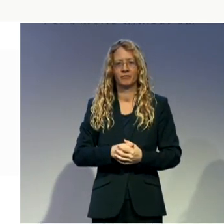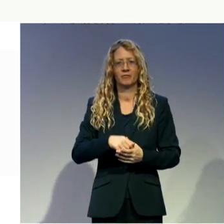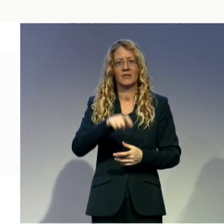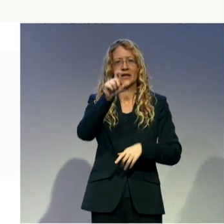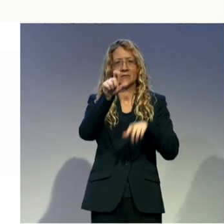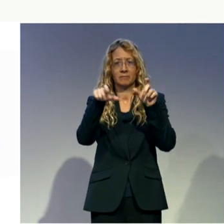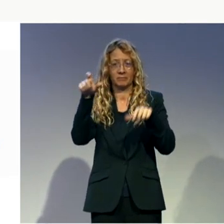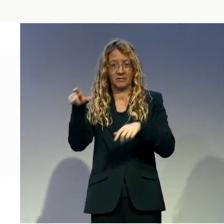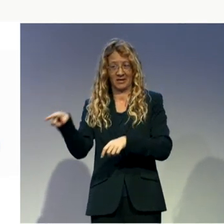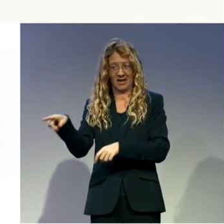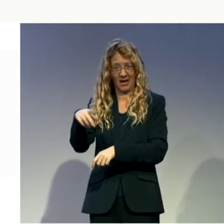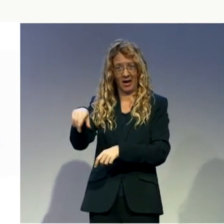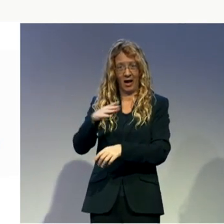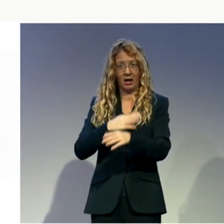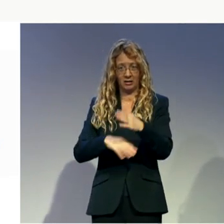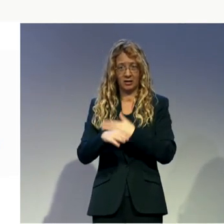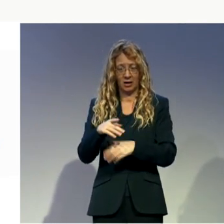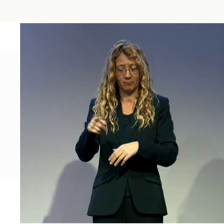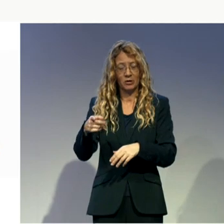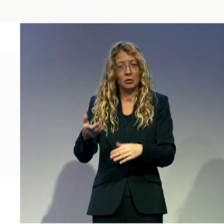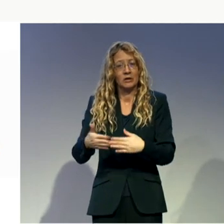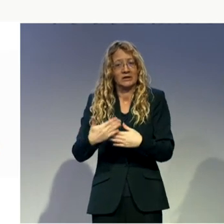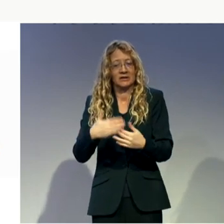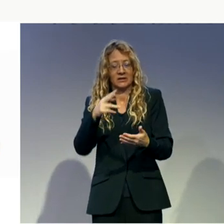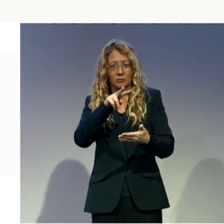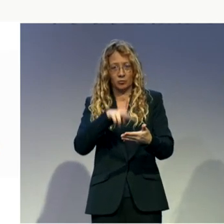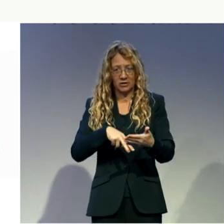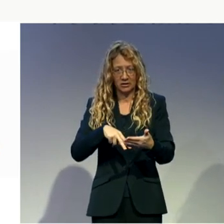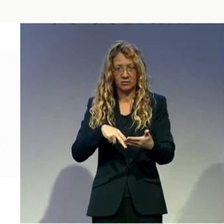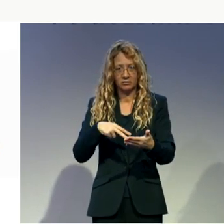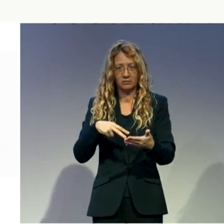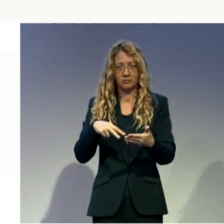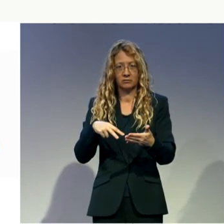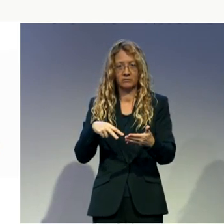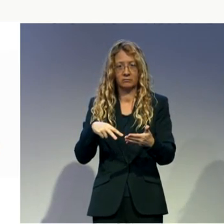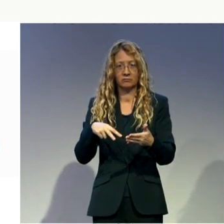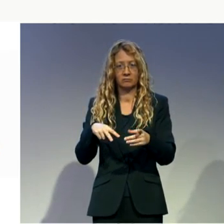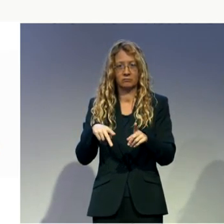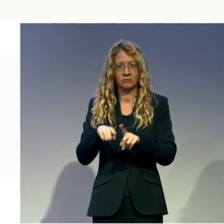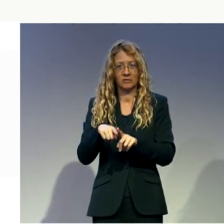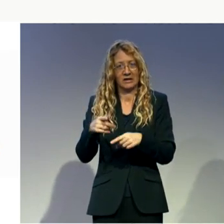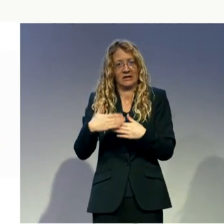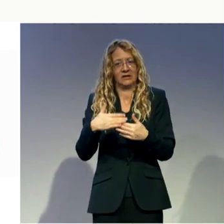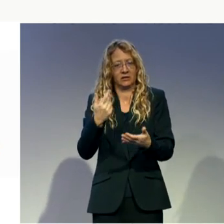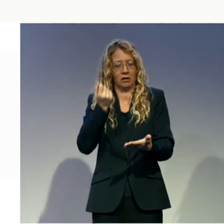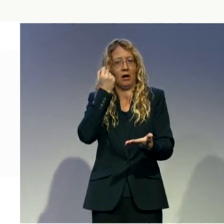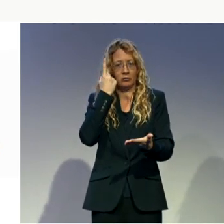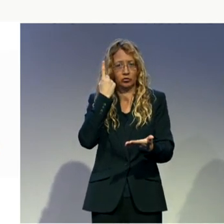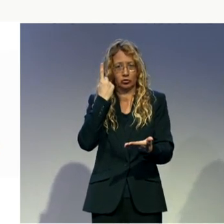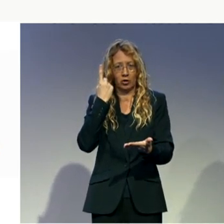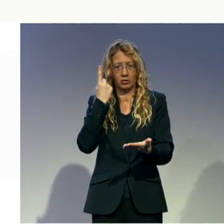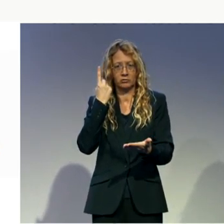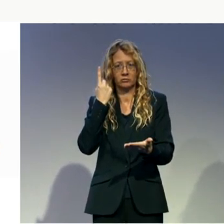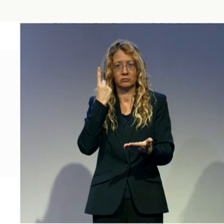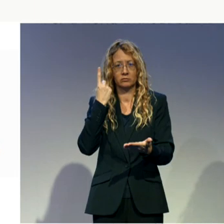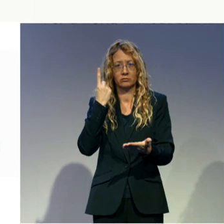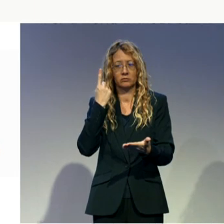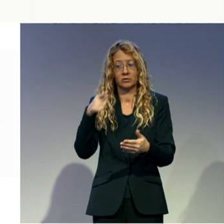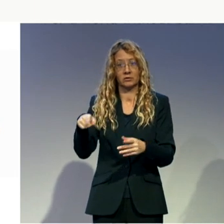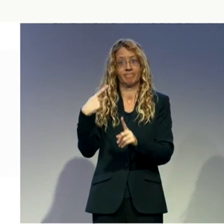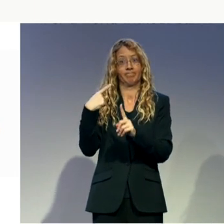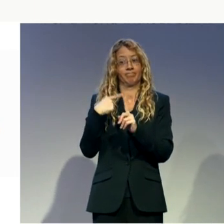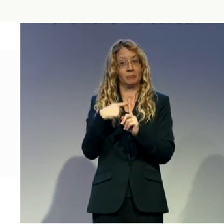read and understand, and I can already see how it not only benefits persons with disability, but everybody else